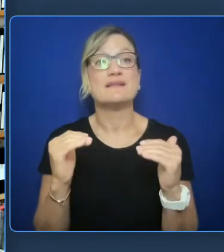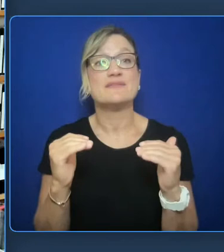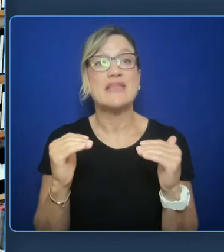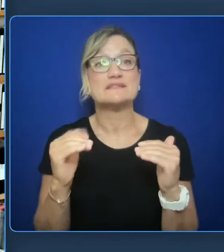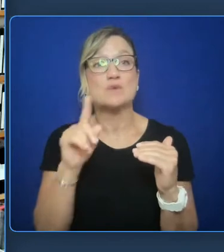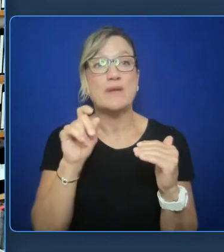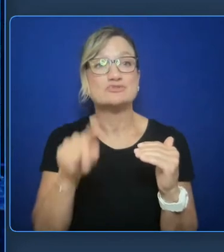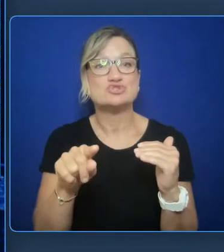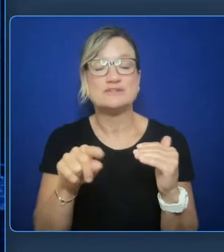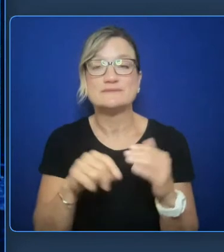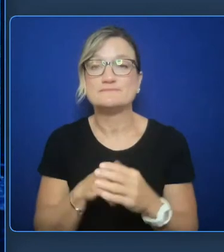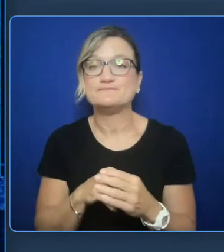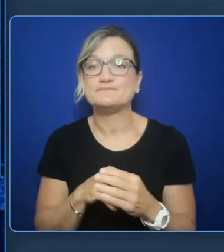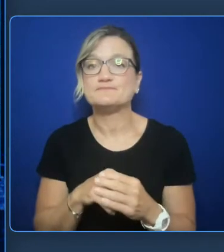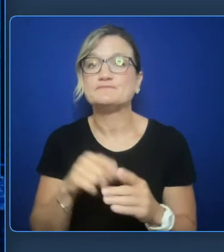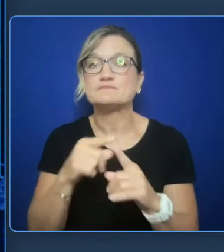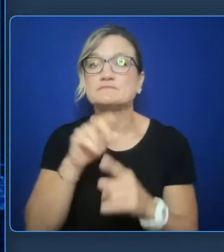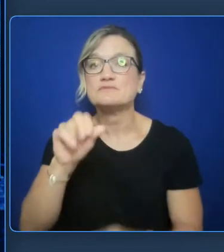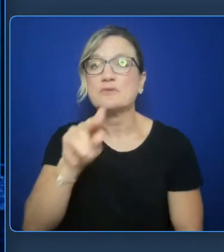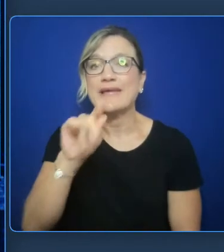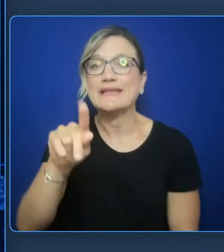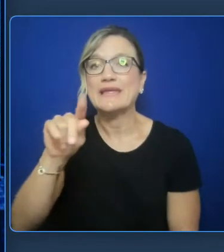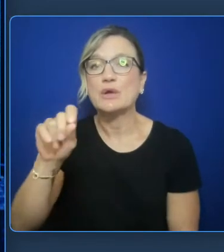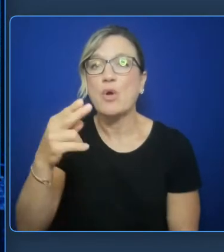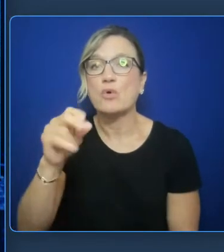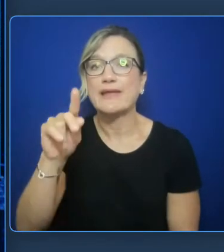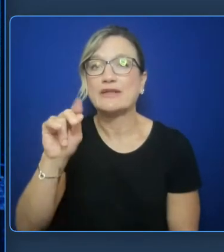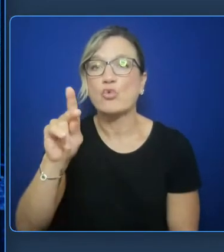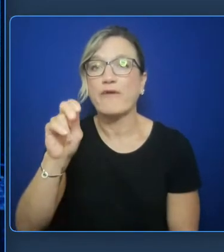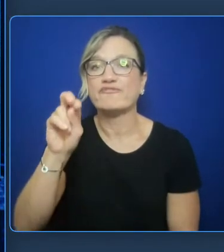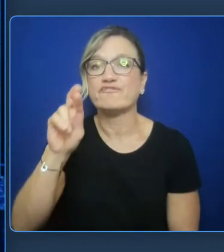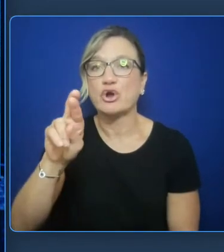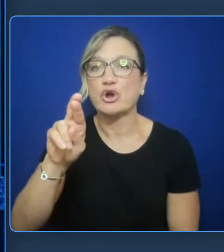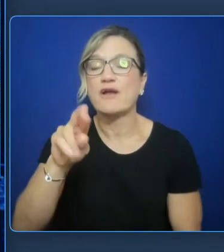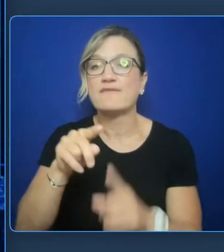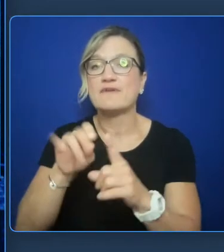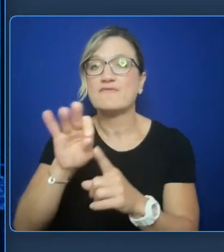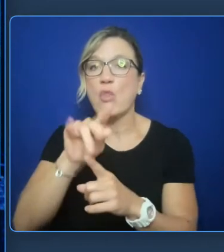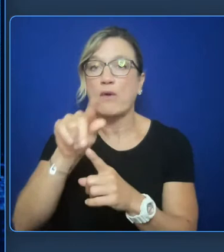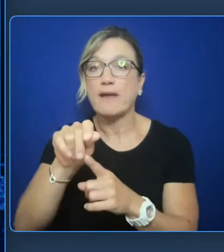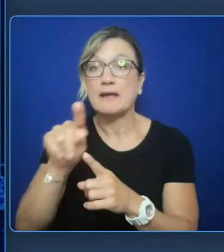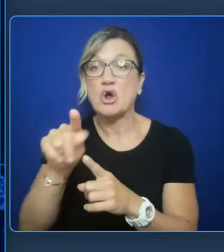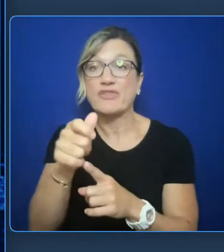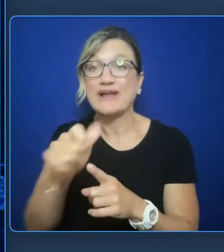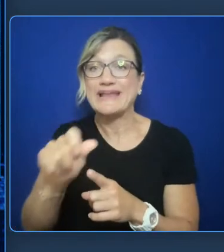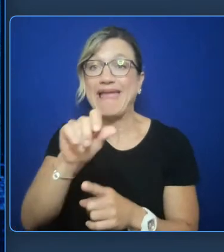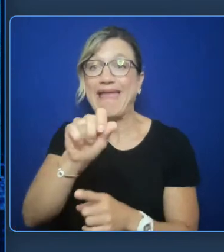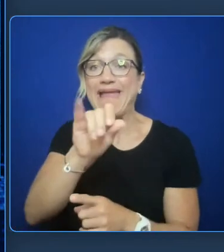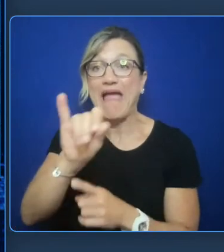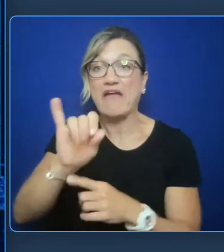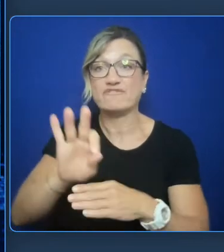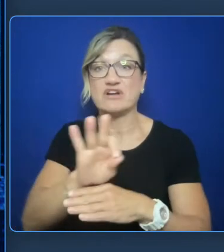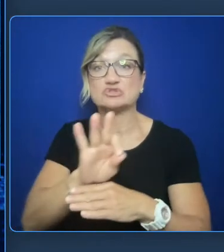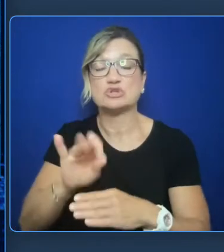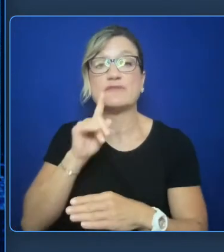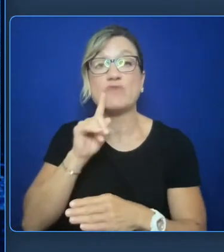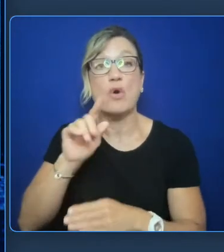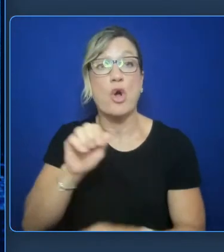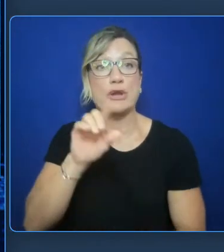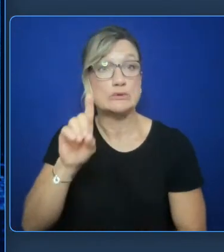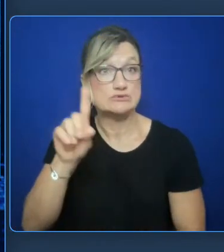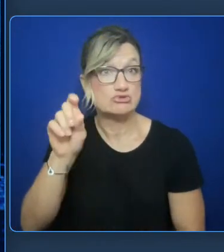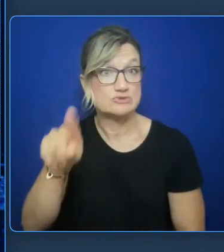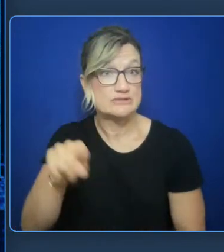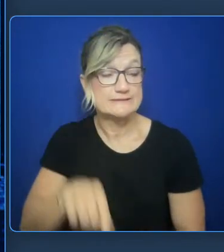the next question. And it's from Andy Kokendorfer in Vieira, Florida. Are there AI functions for audio